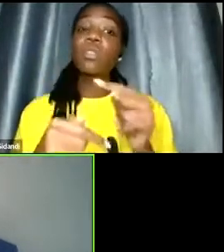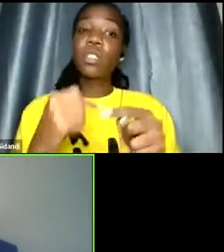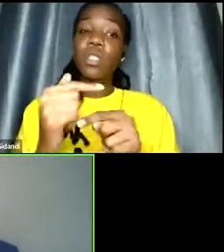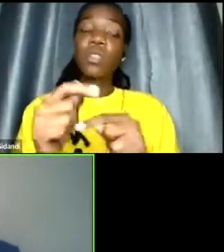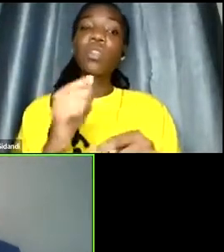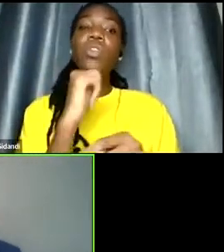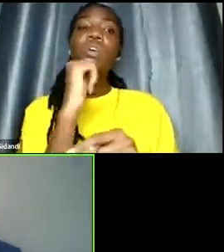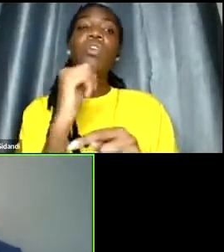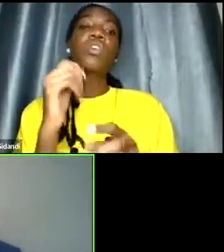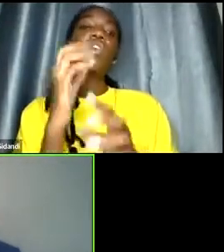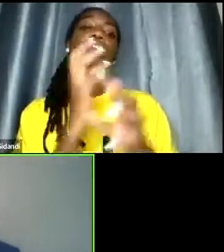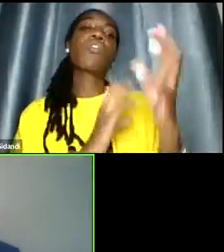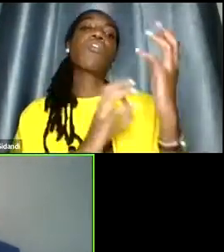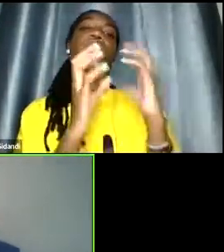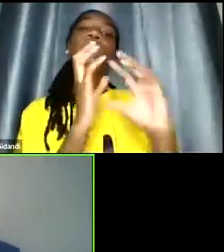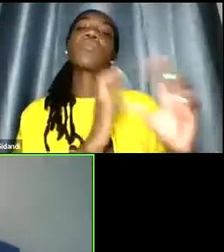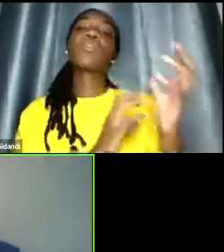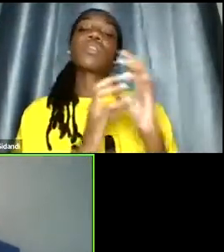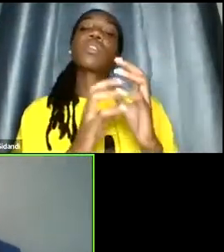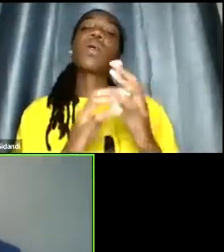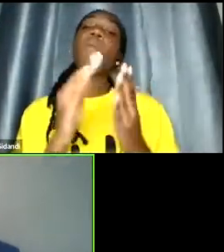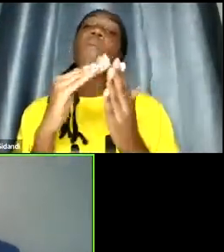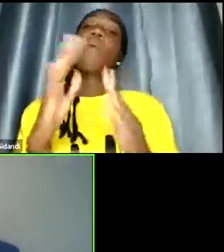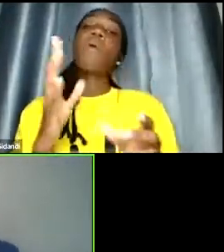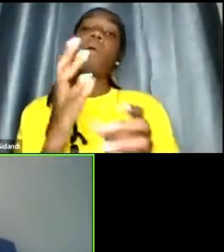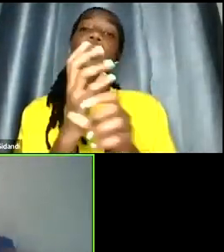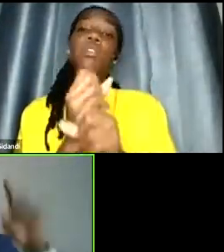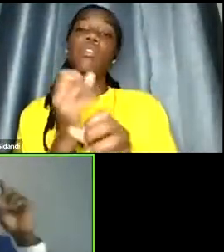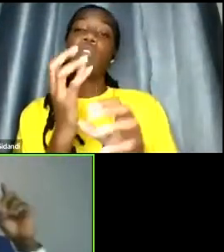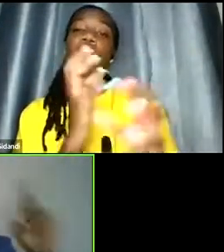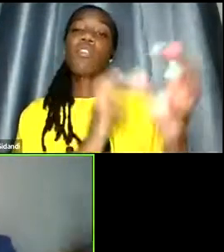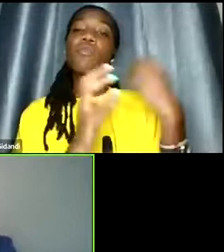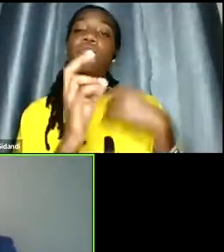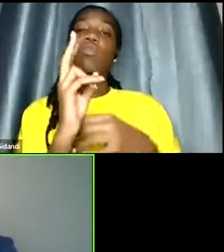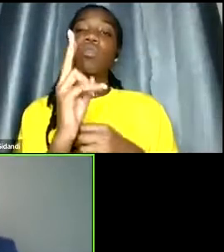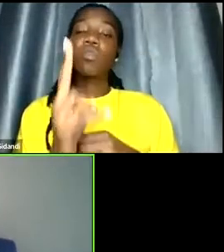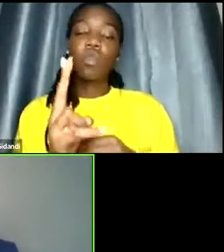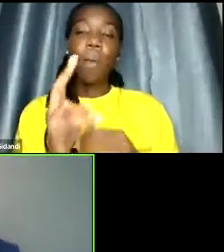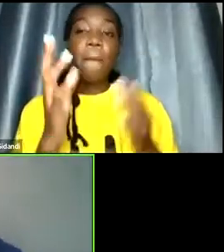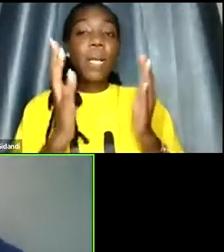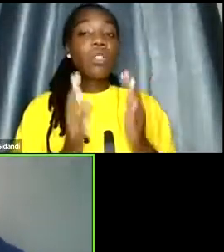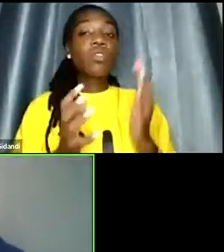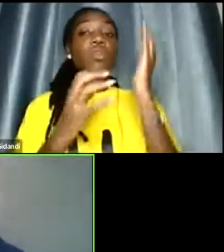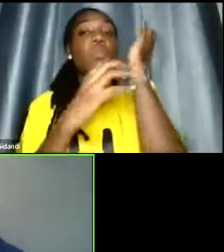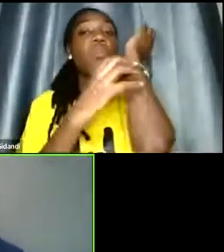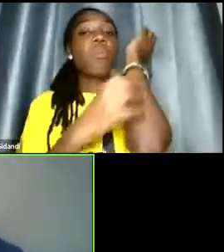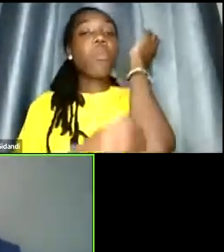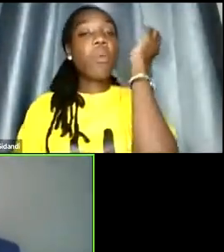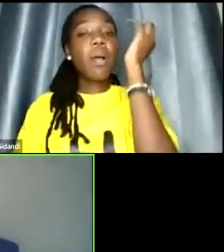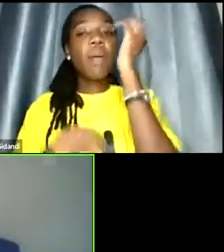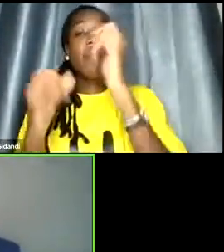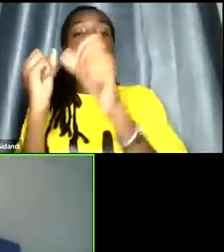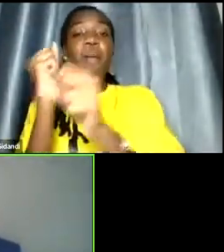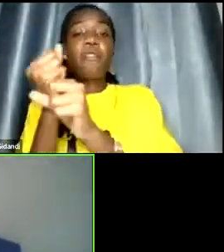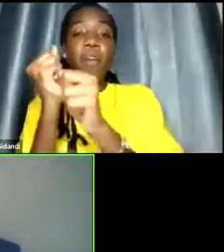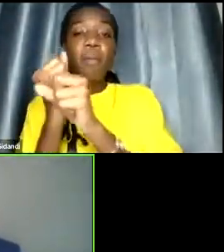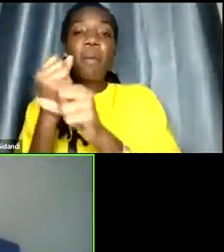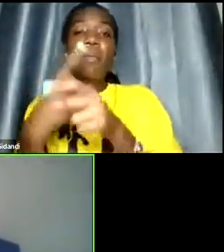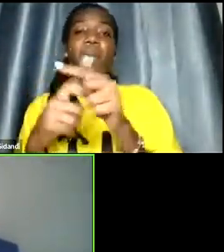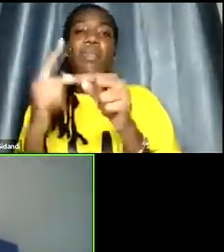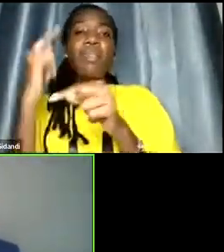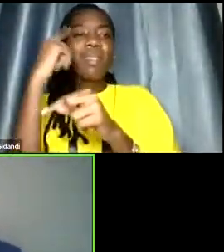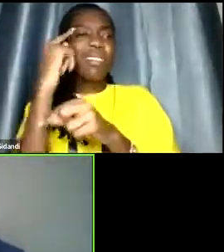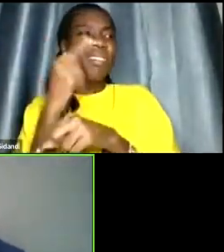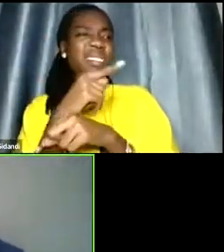the two. Lots of organizations confuse the two. Somebody is a poor performer, they think that person has low potential for